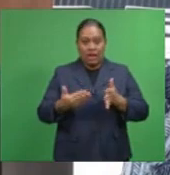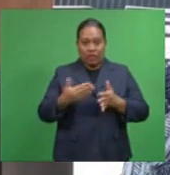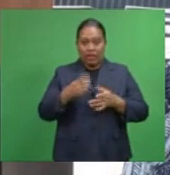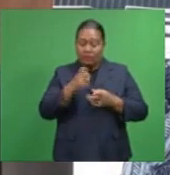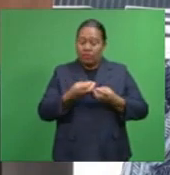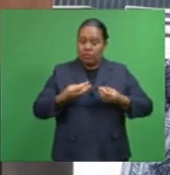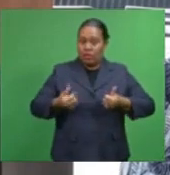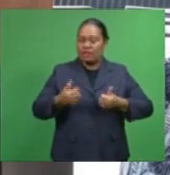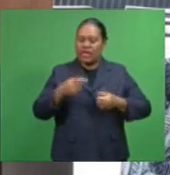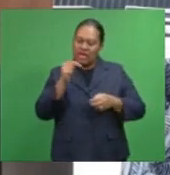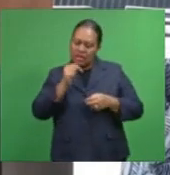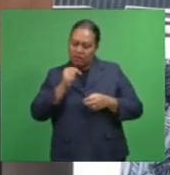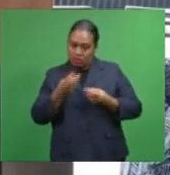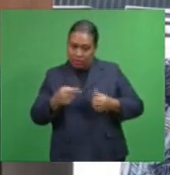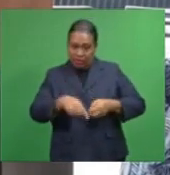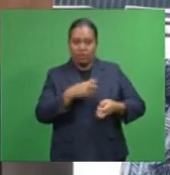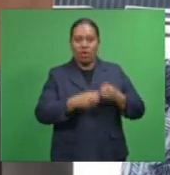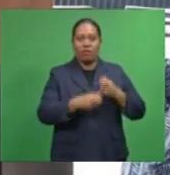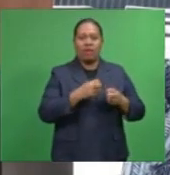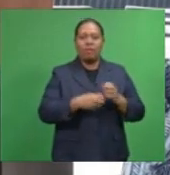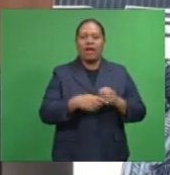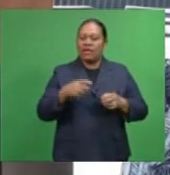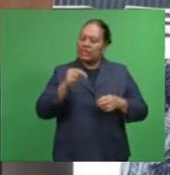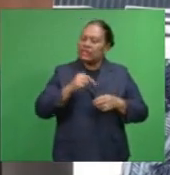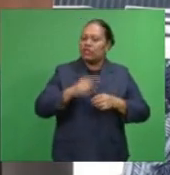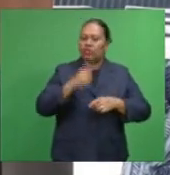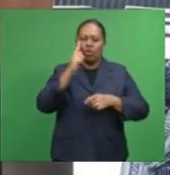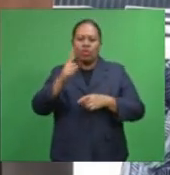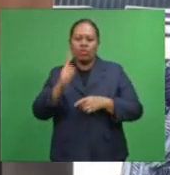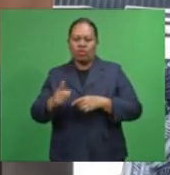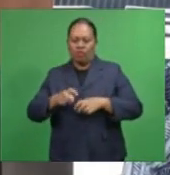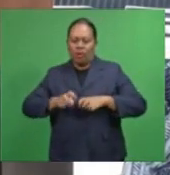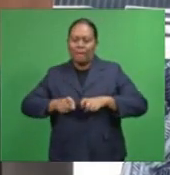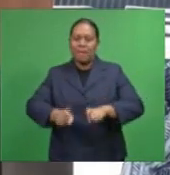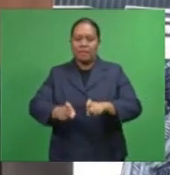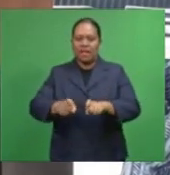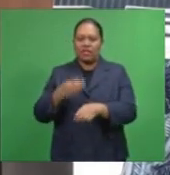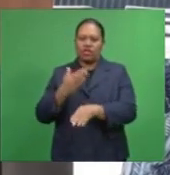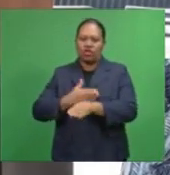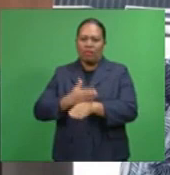they need to find a sort of a job or probably